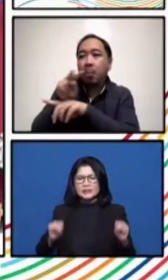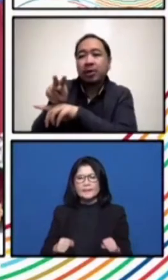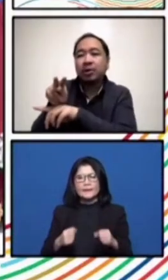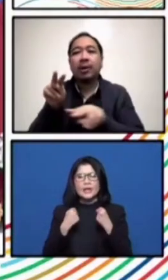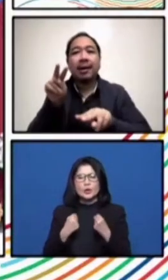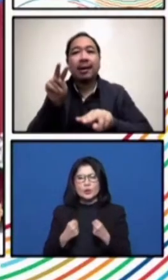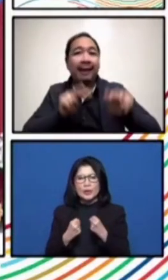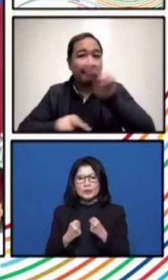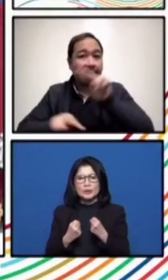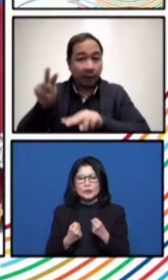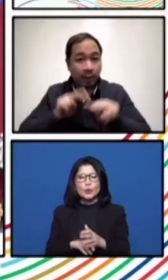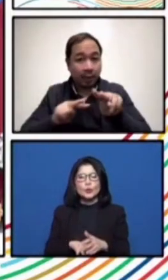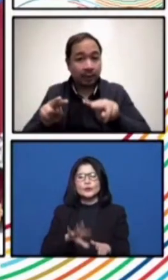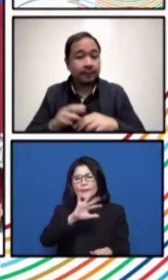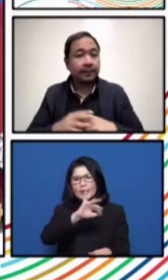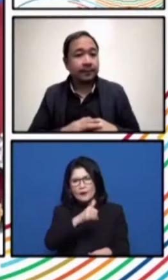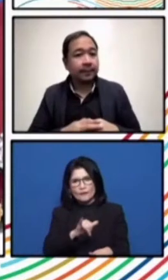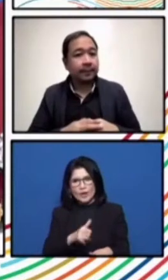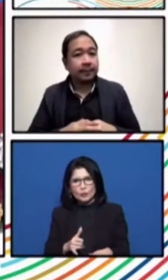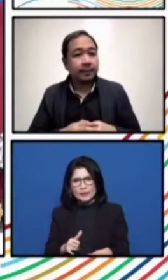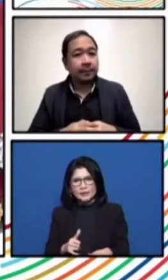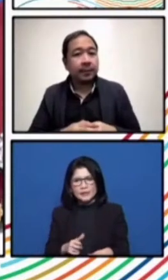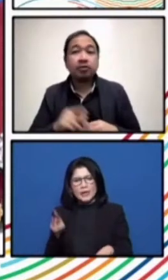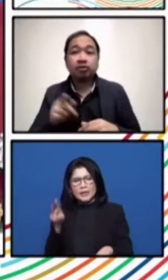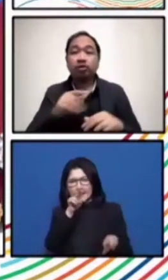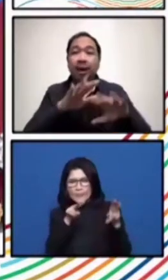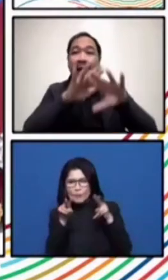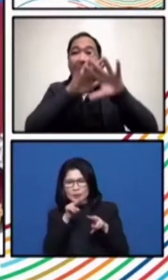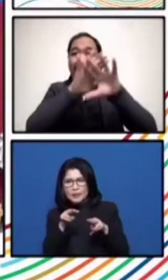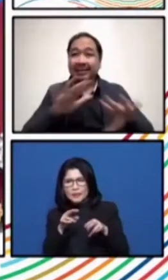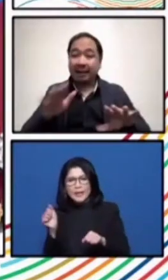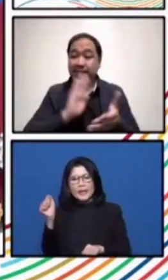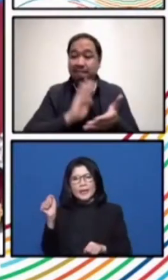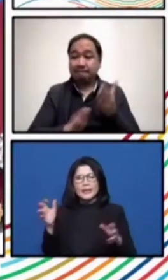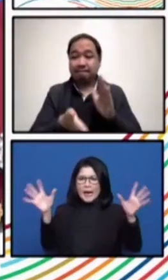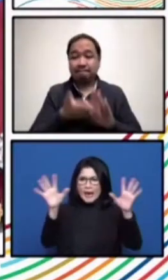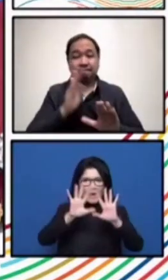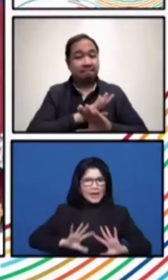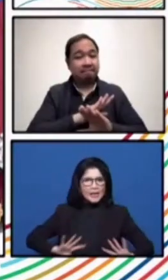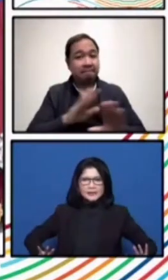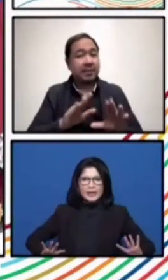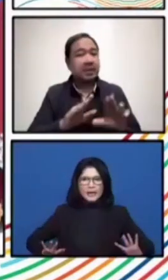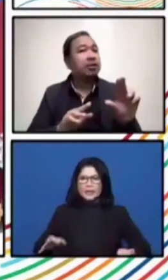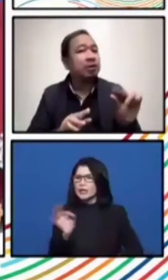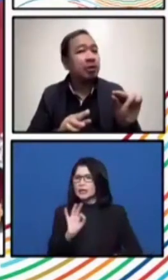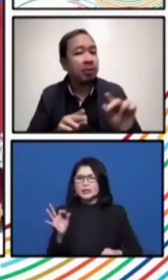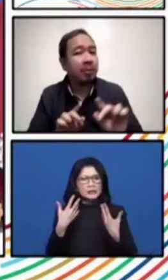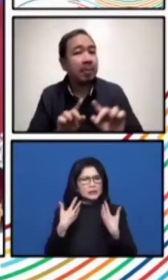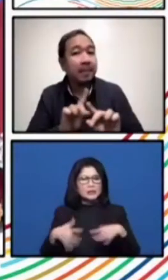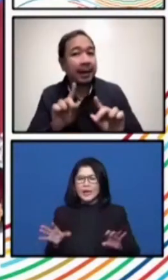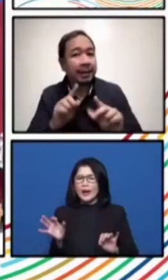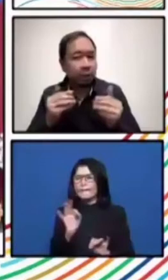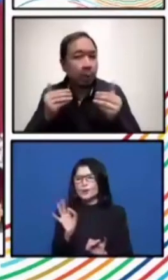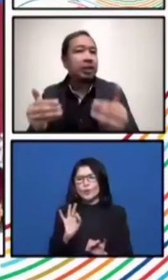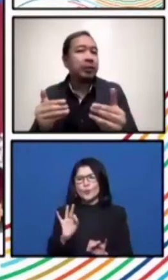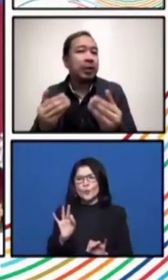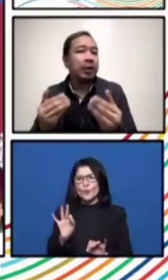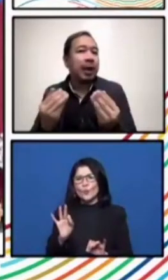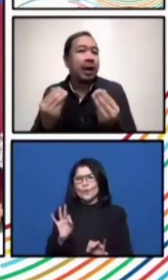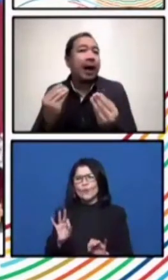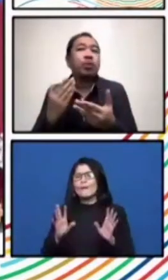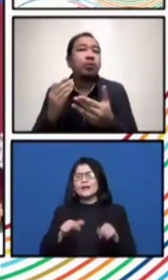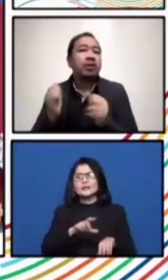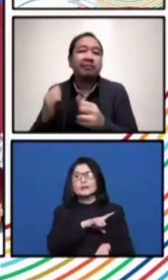though that asean is done with this we have a long way to go and to make the rights real for persons with disabilities